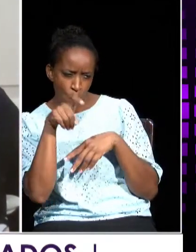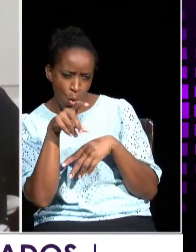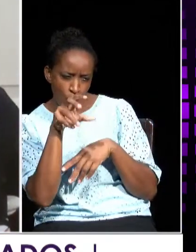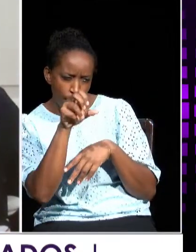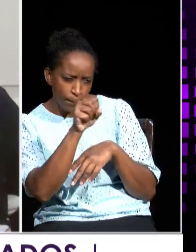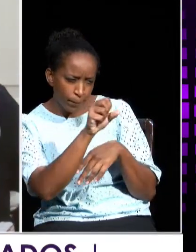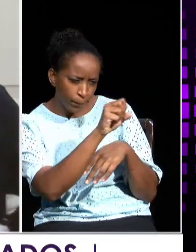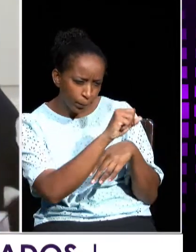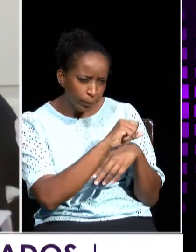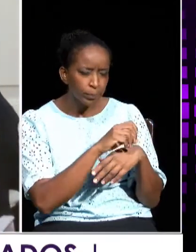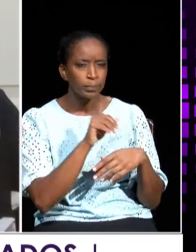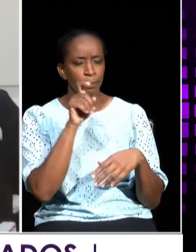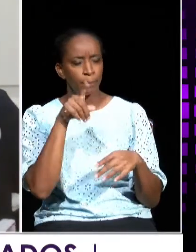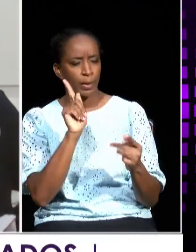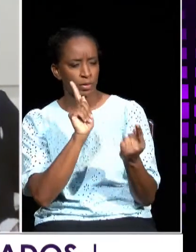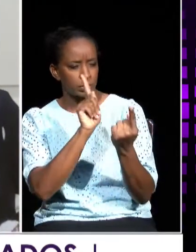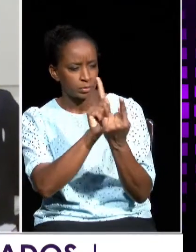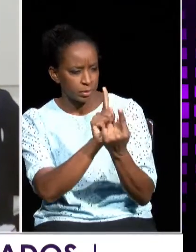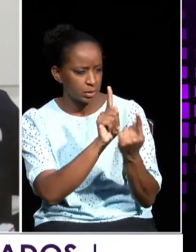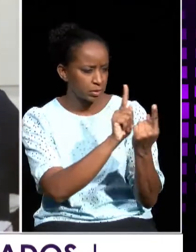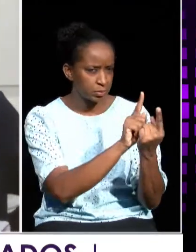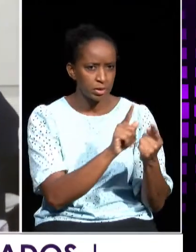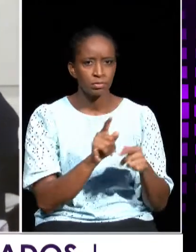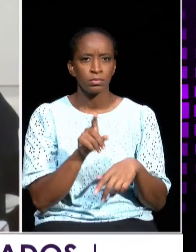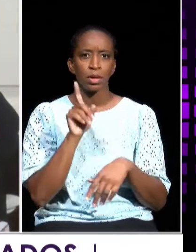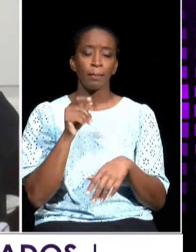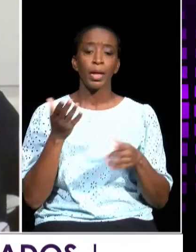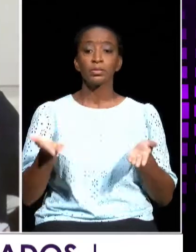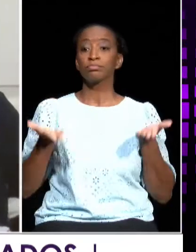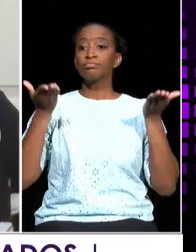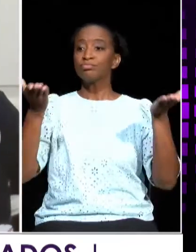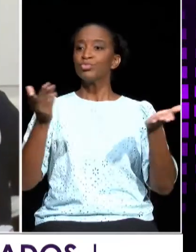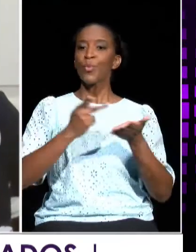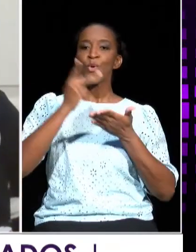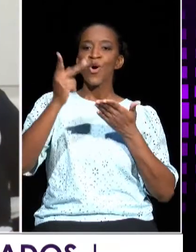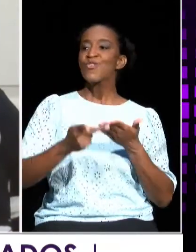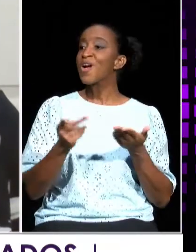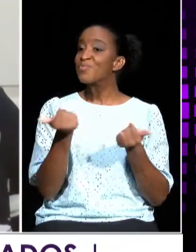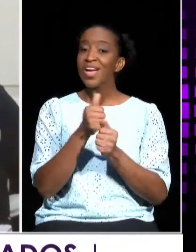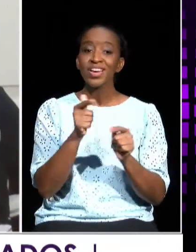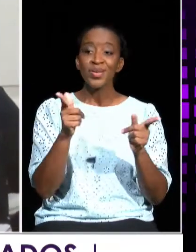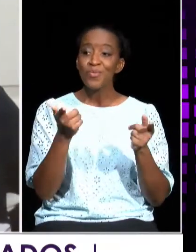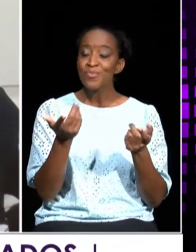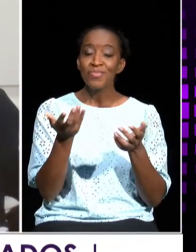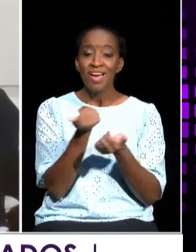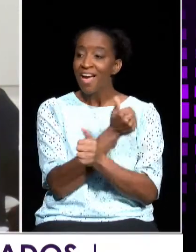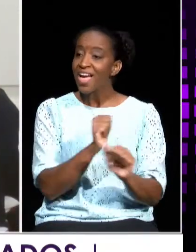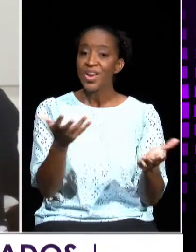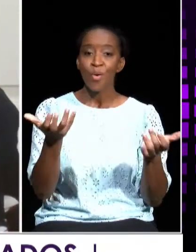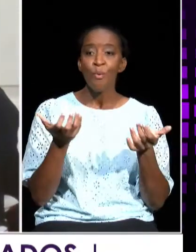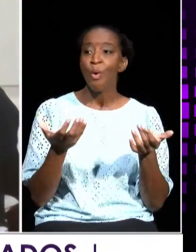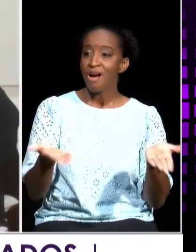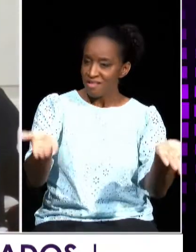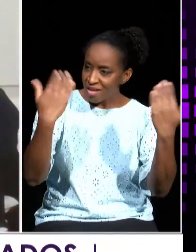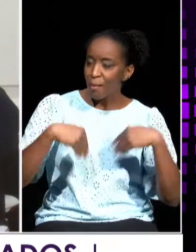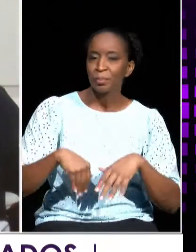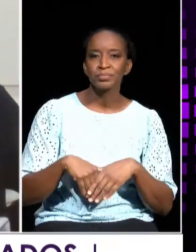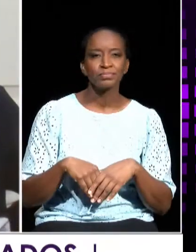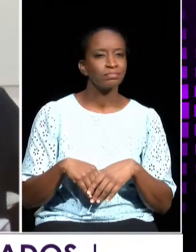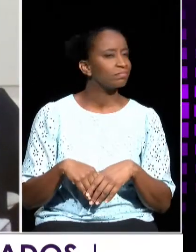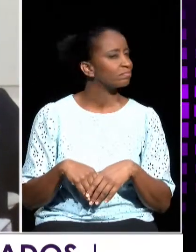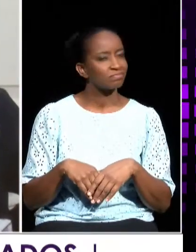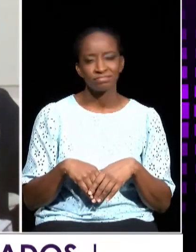the idea and say, well, here it is. You know what you will expect to get. Like you said, the usual ones who will want to be a part of a